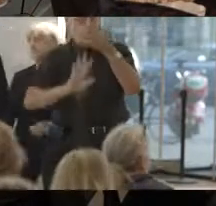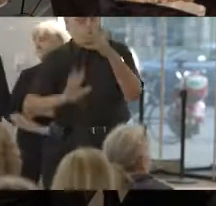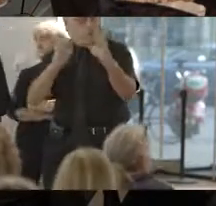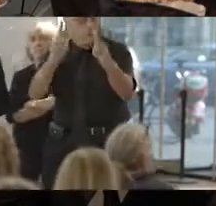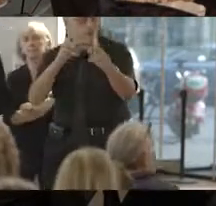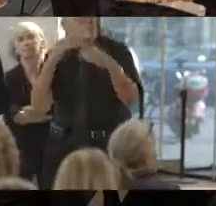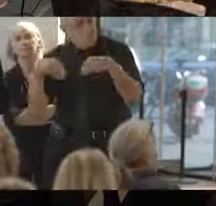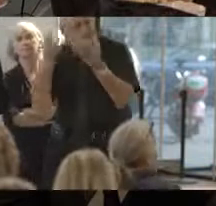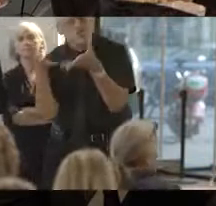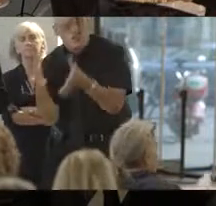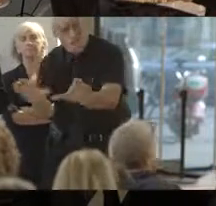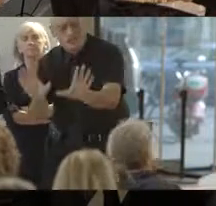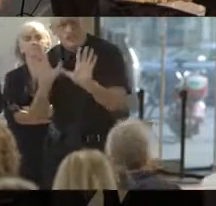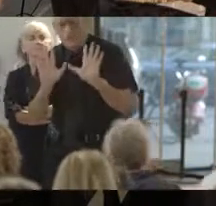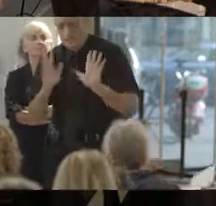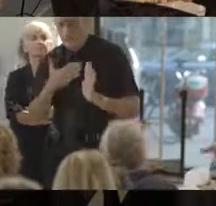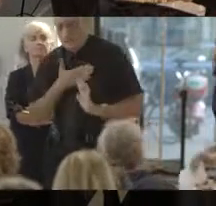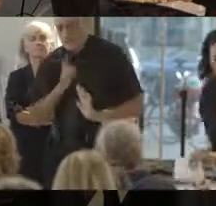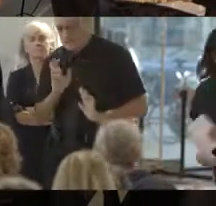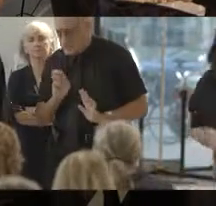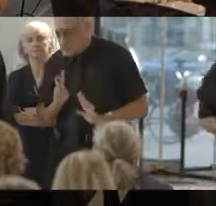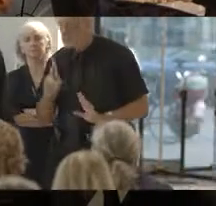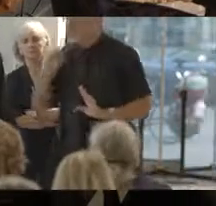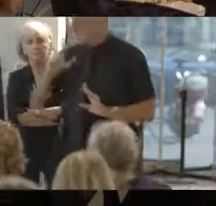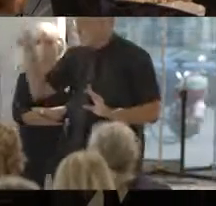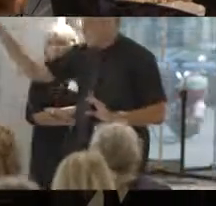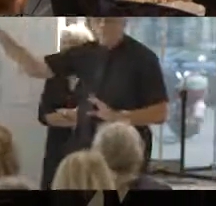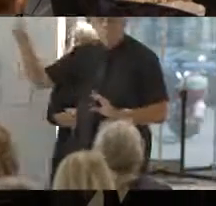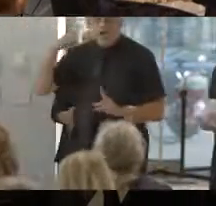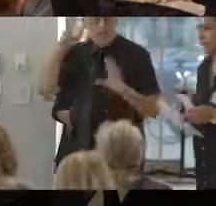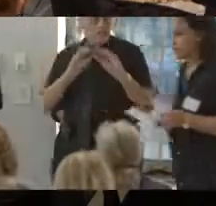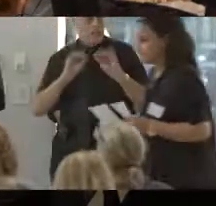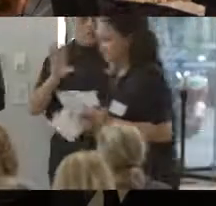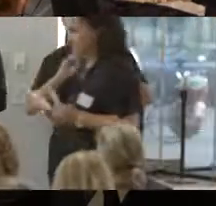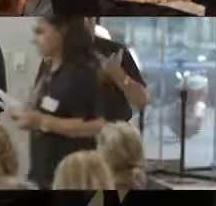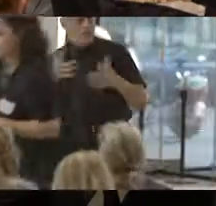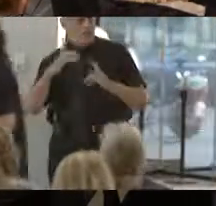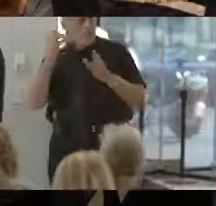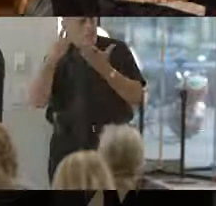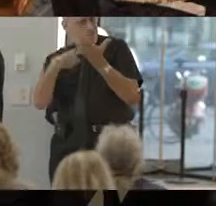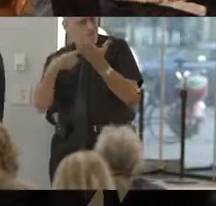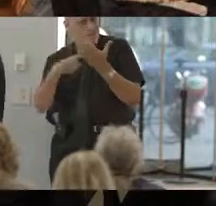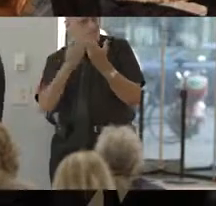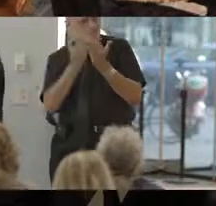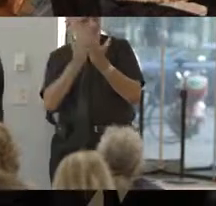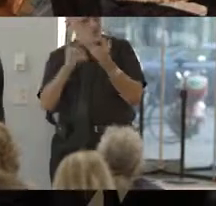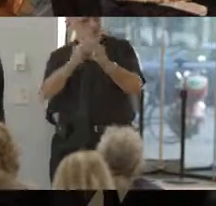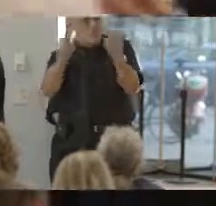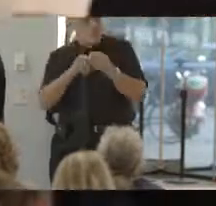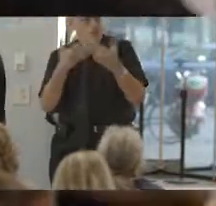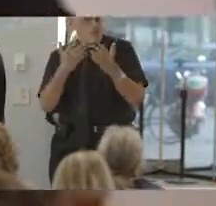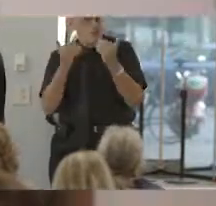a chance. Just give it a chance. Great, so then I think I've clarified why we're talking about the ferry terminal, so I'd like to move to